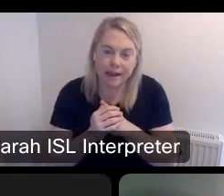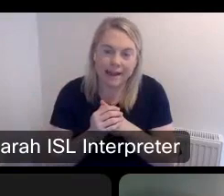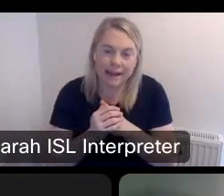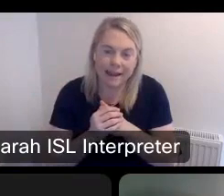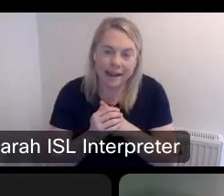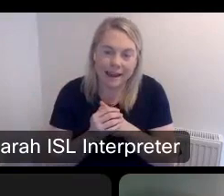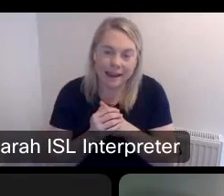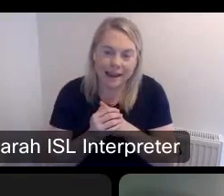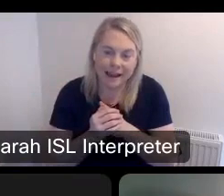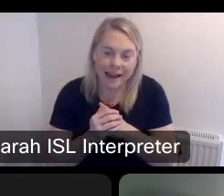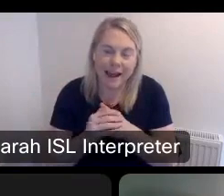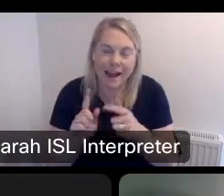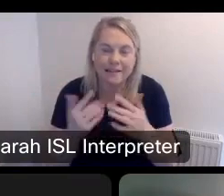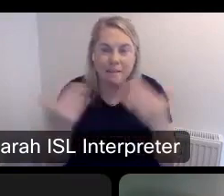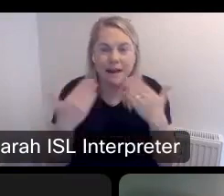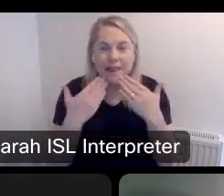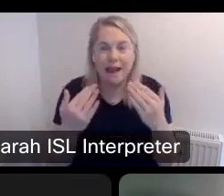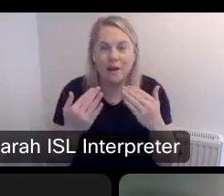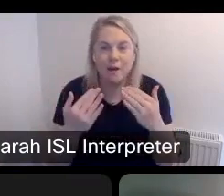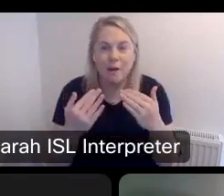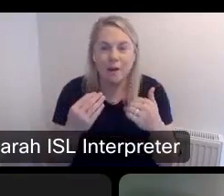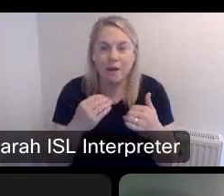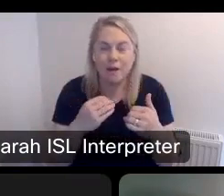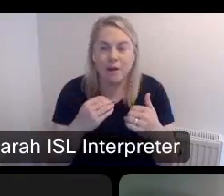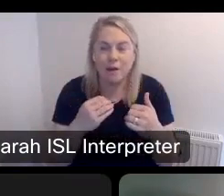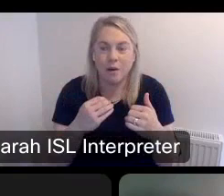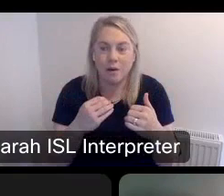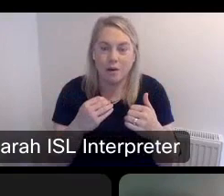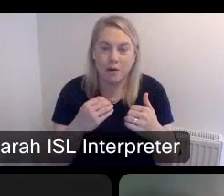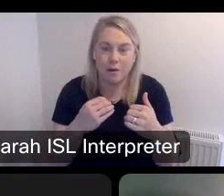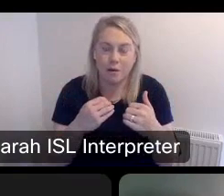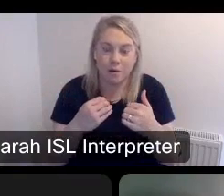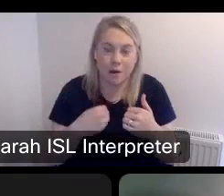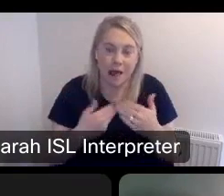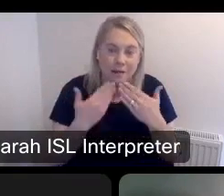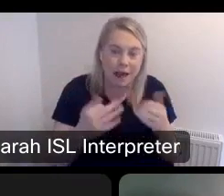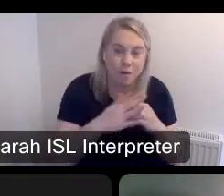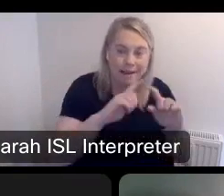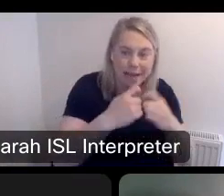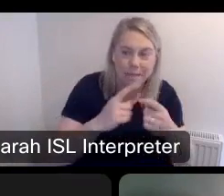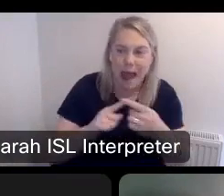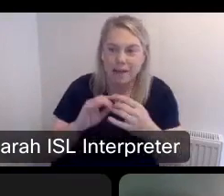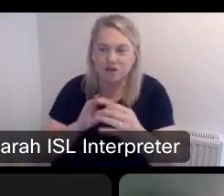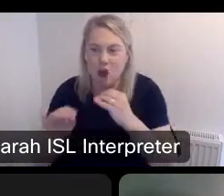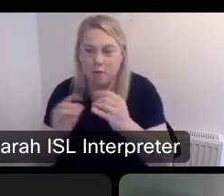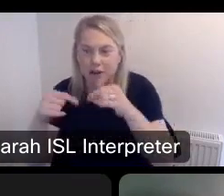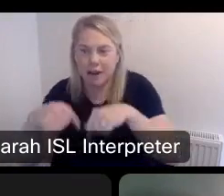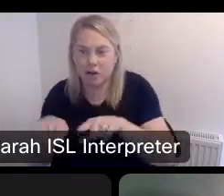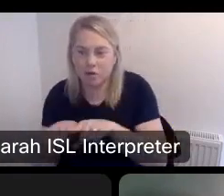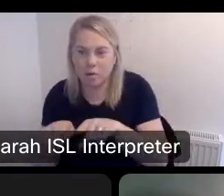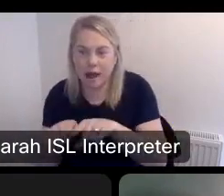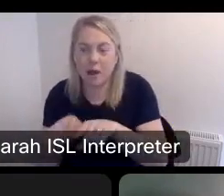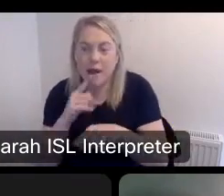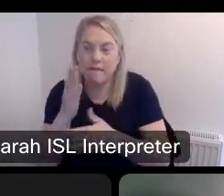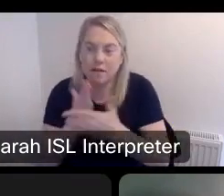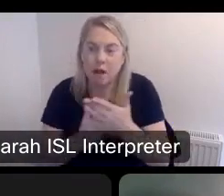And I suppose big thank you to me from me to Ellie and the team as well, and our interpreters for joining us today. We have a few